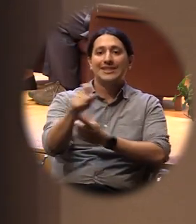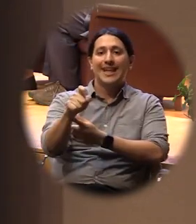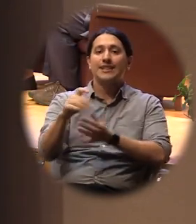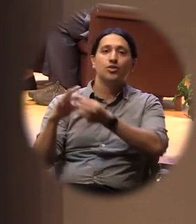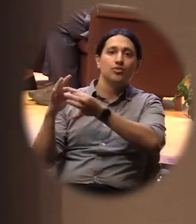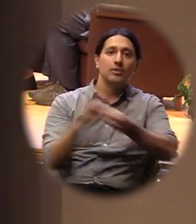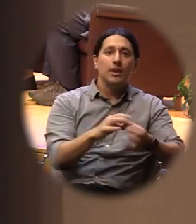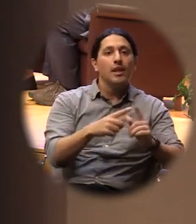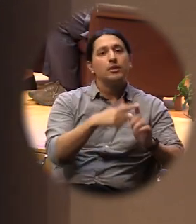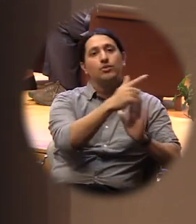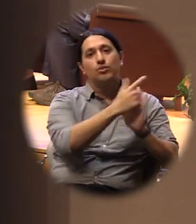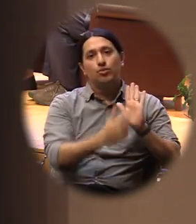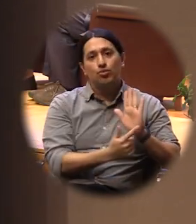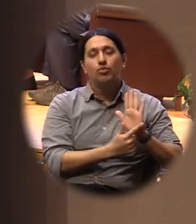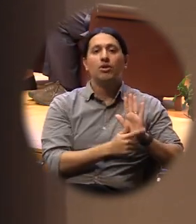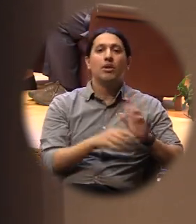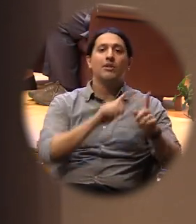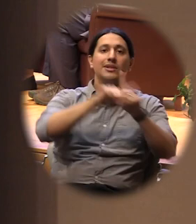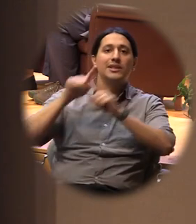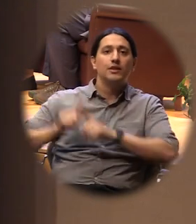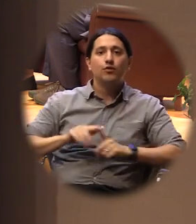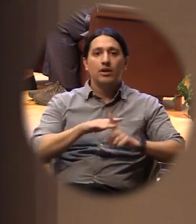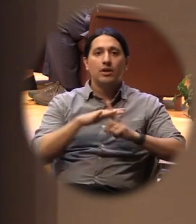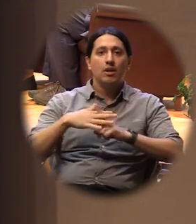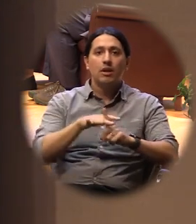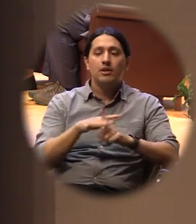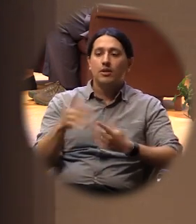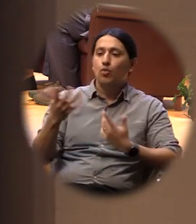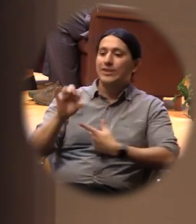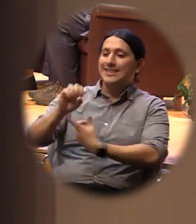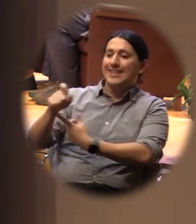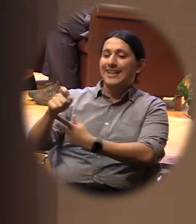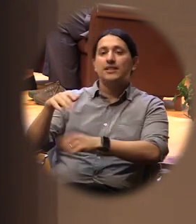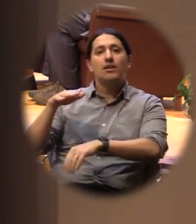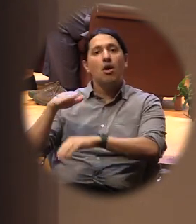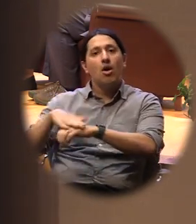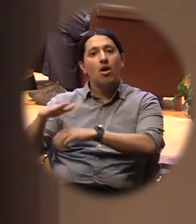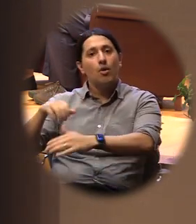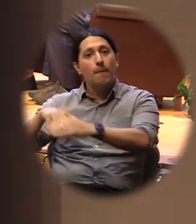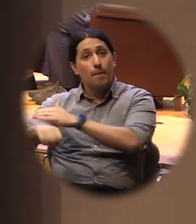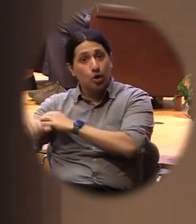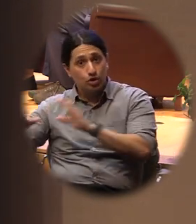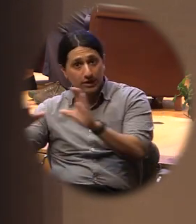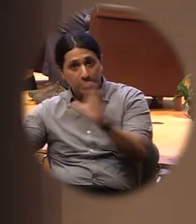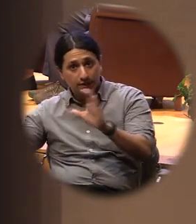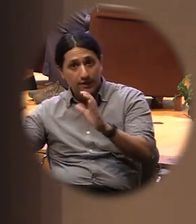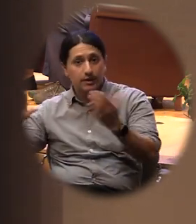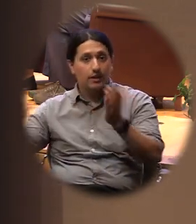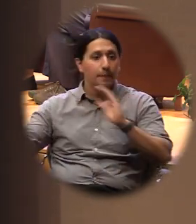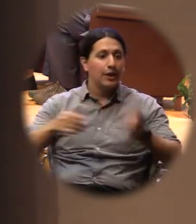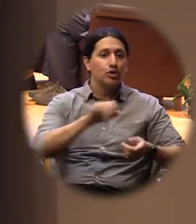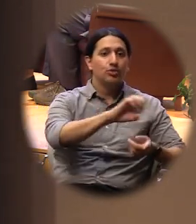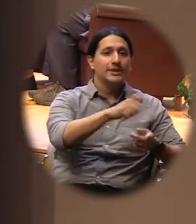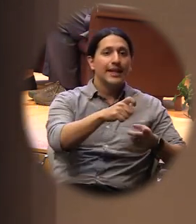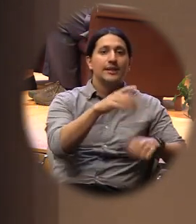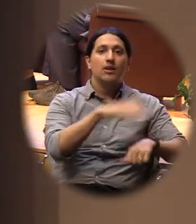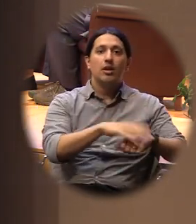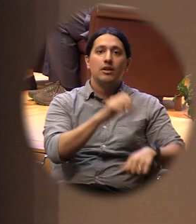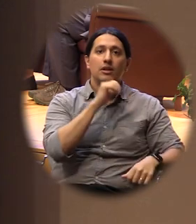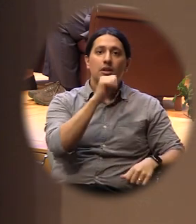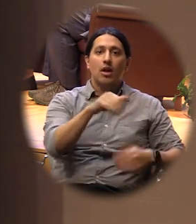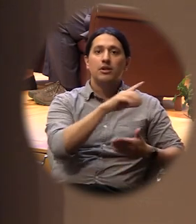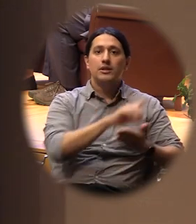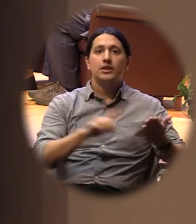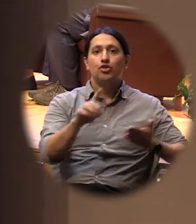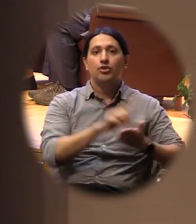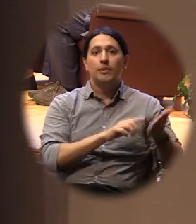contexts. What is sex on a birth certificate as opposed to a non-discrimination law